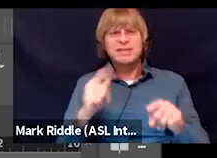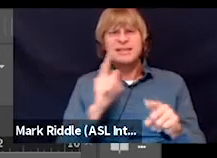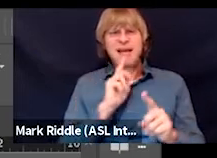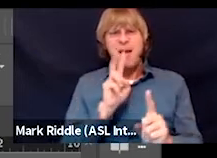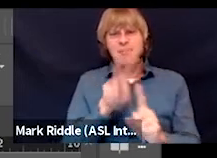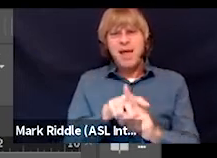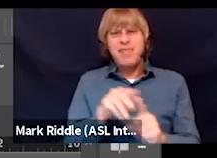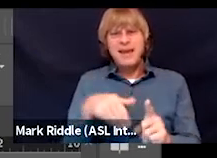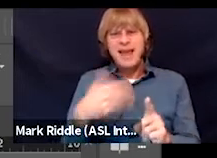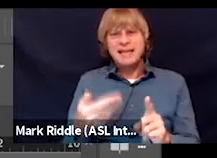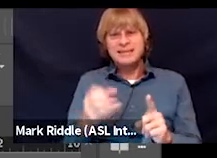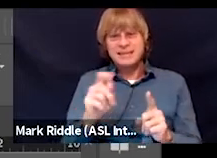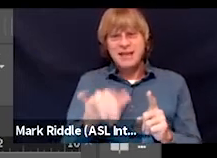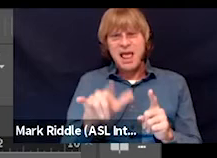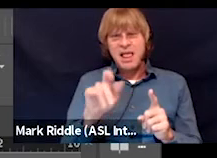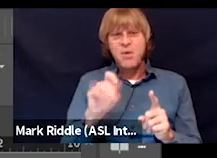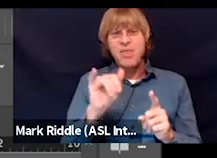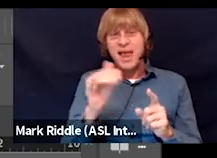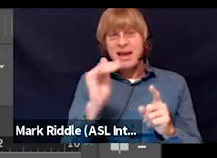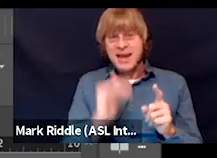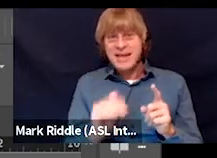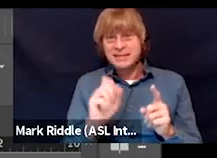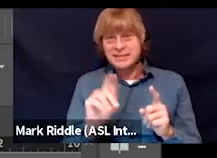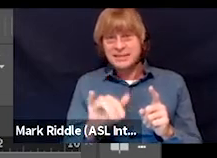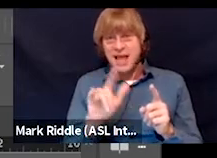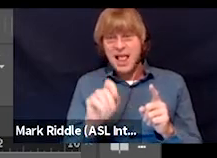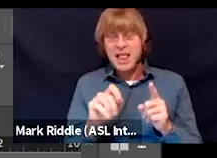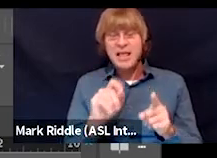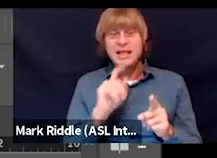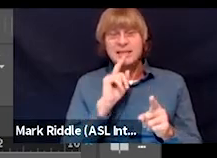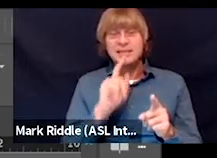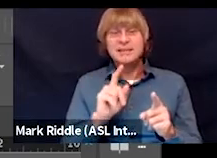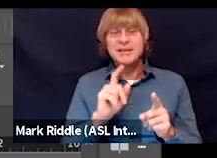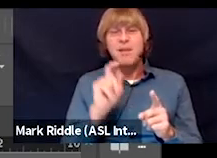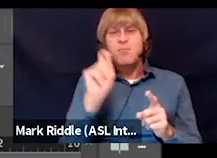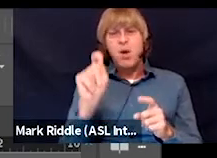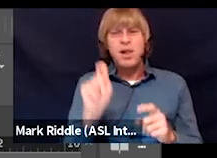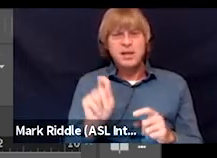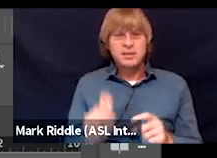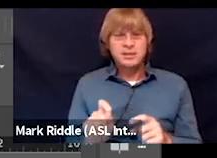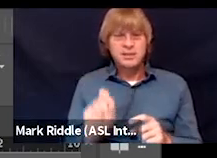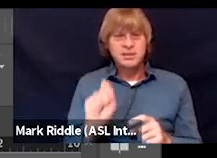the next style. Well, the next style is the bullet style.